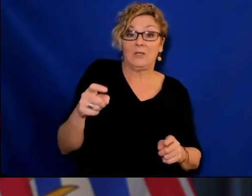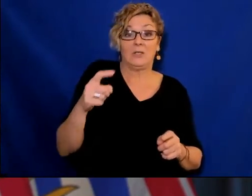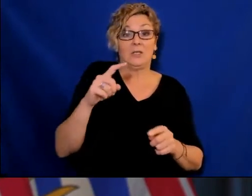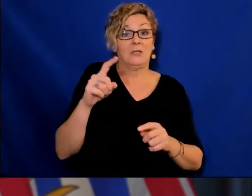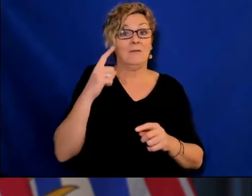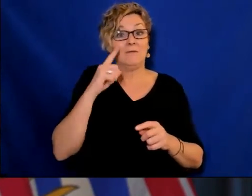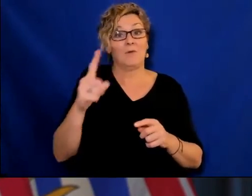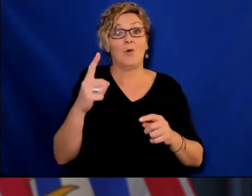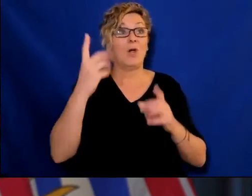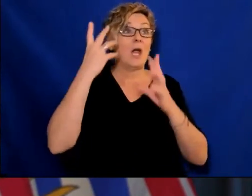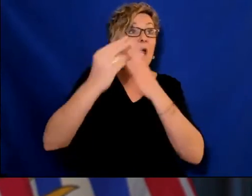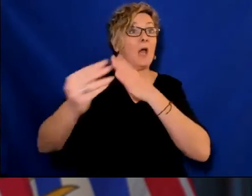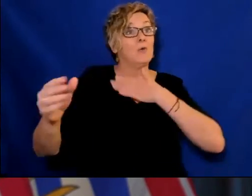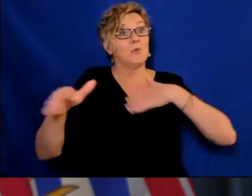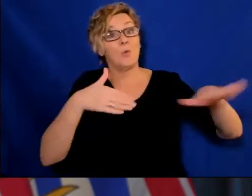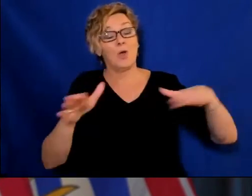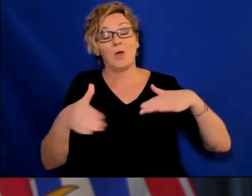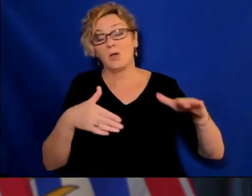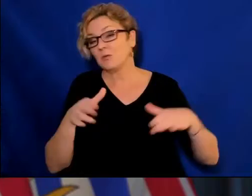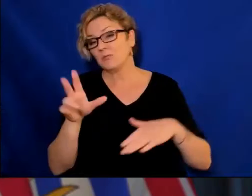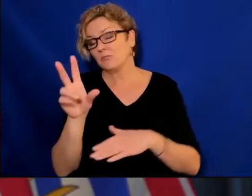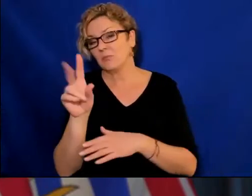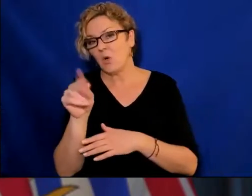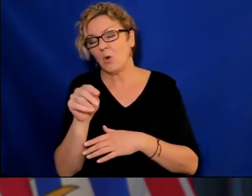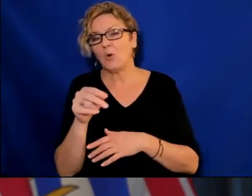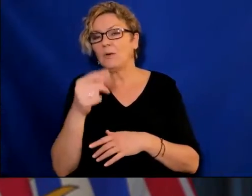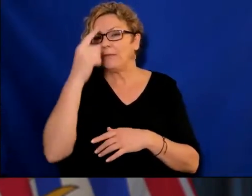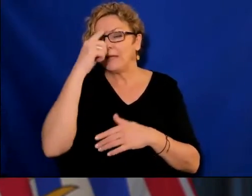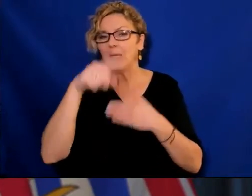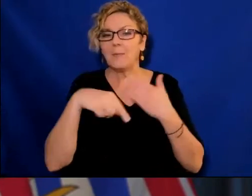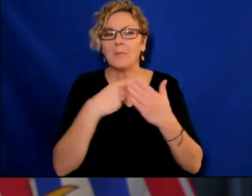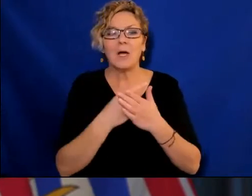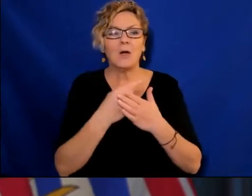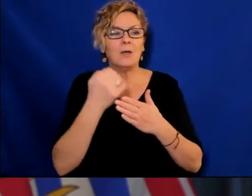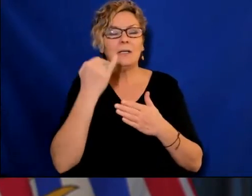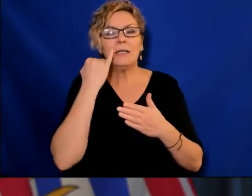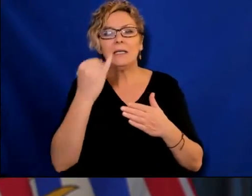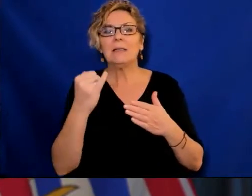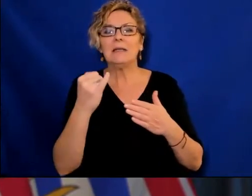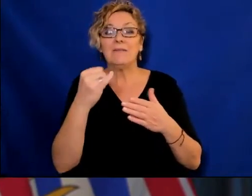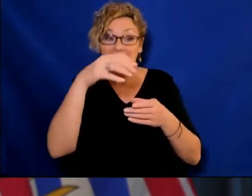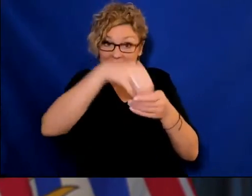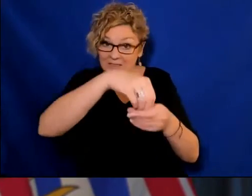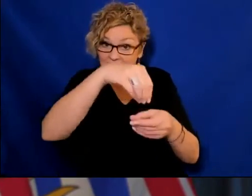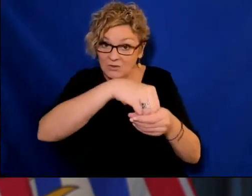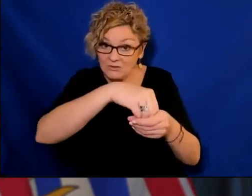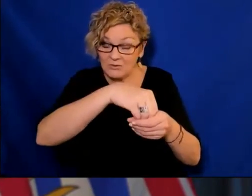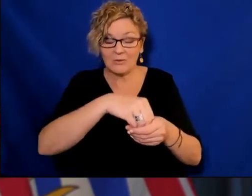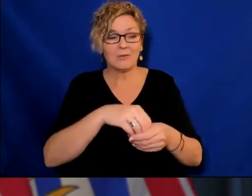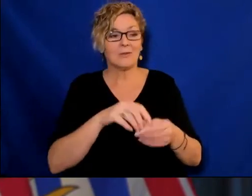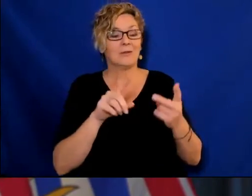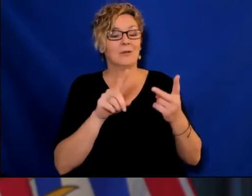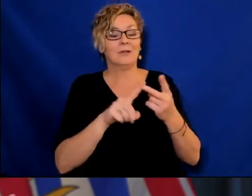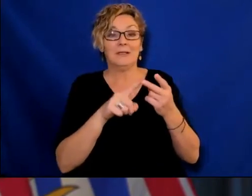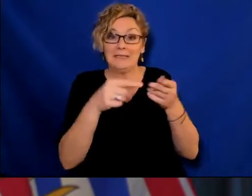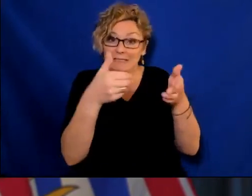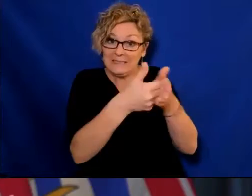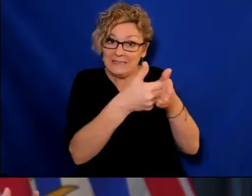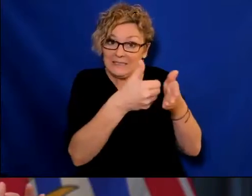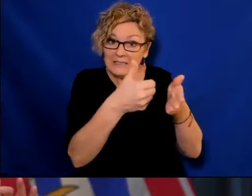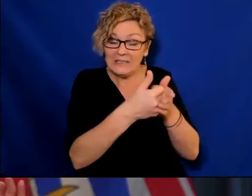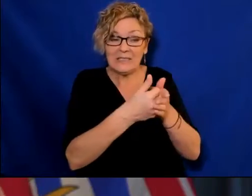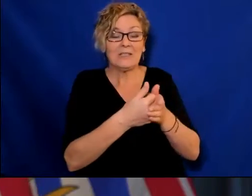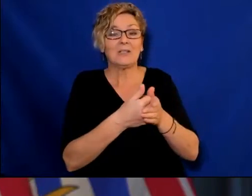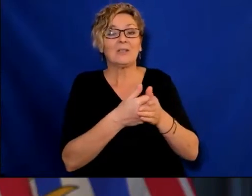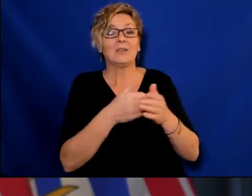if we're spending more than 15 minutes face-to-face with somebody. And I think of, you know, hairdressing salons and barber shops and